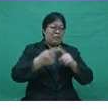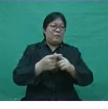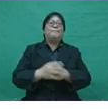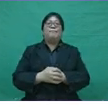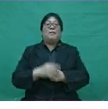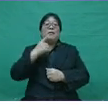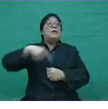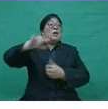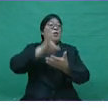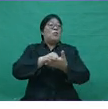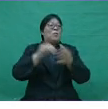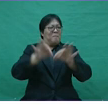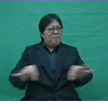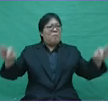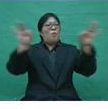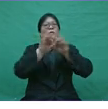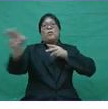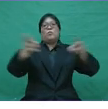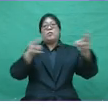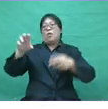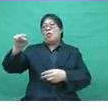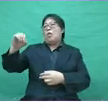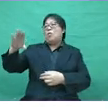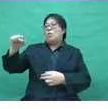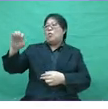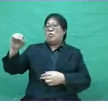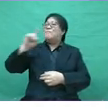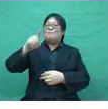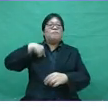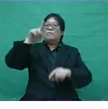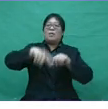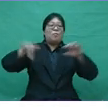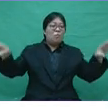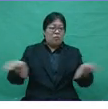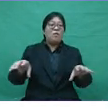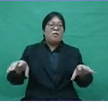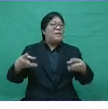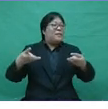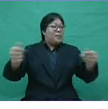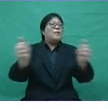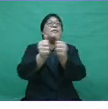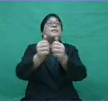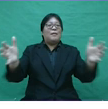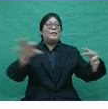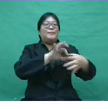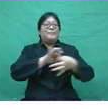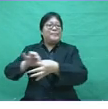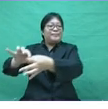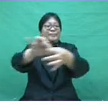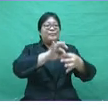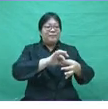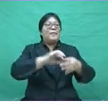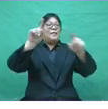are major initiatives which SOCSO would not have been able to execute smoothly without the cooperation from